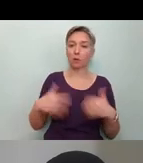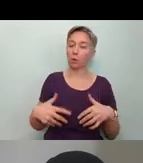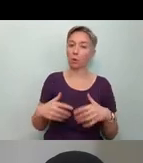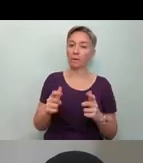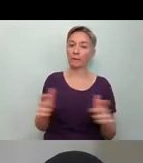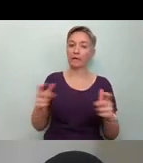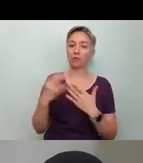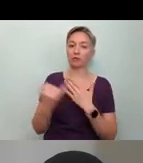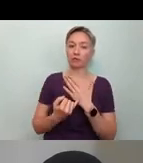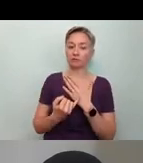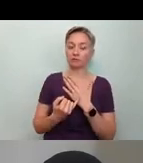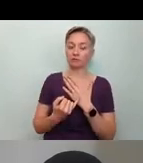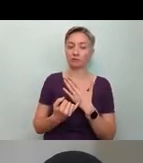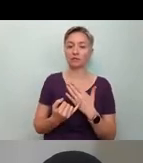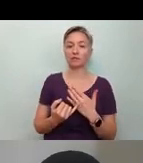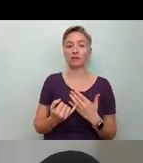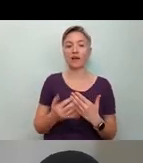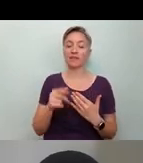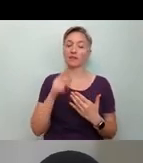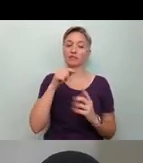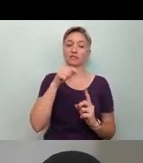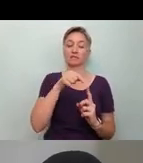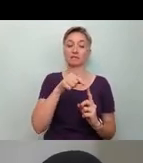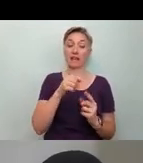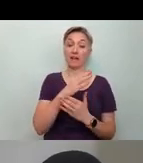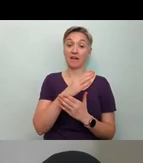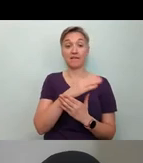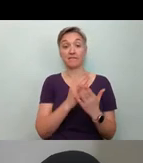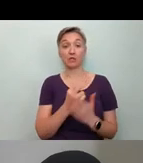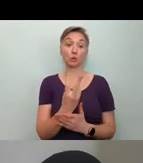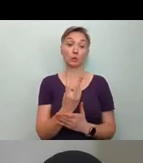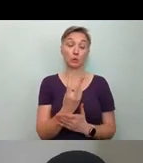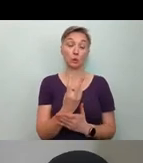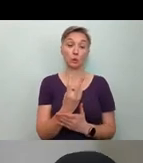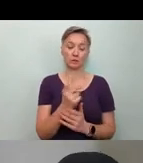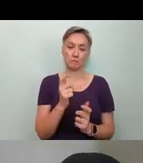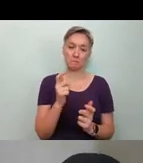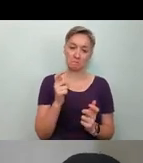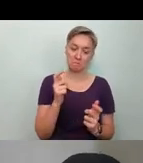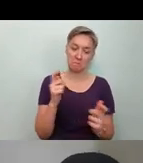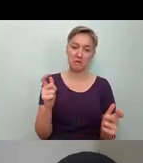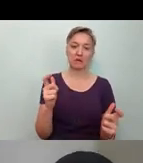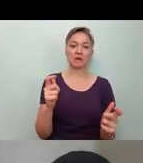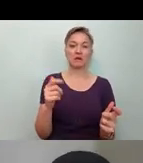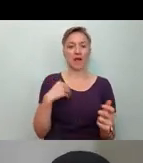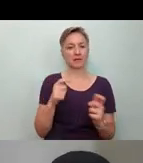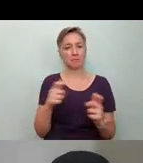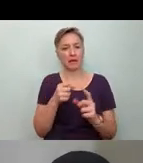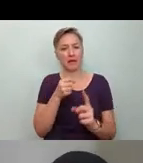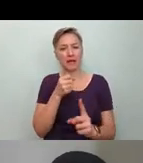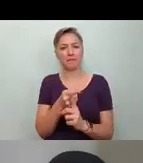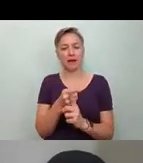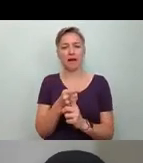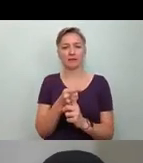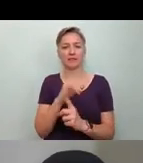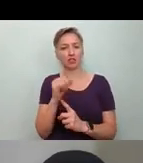because that's one of the biggest, phase two is one of the biggest and most consequential phases of the project, that job structure,